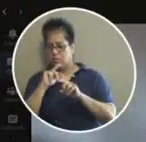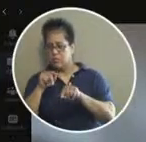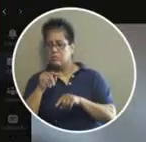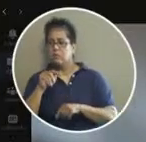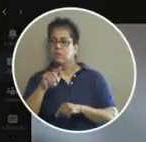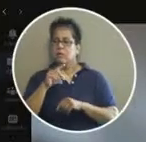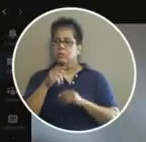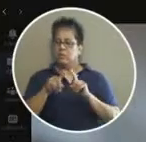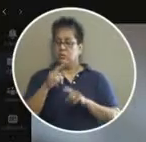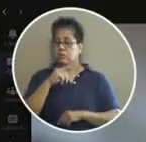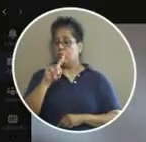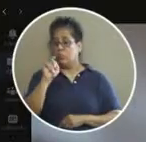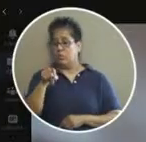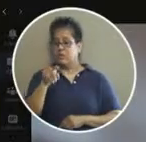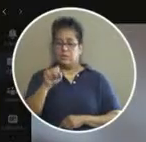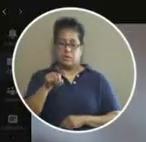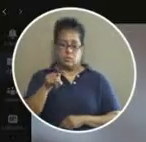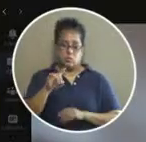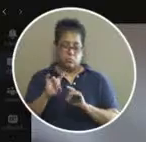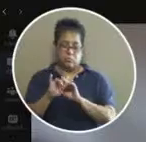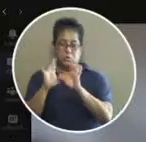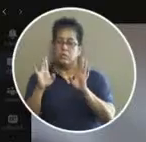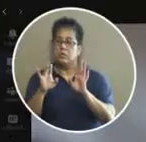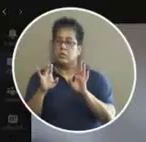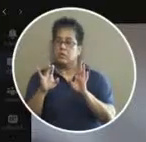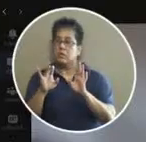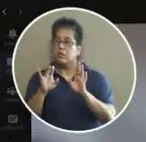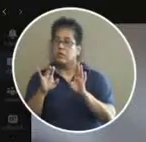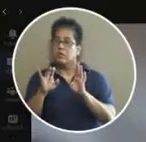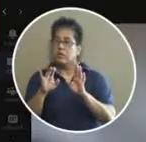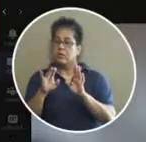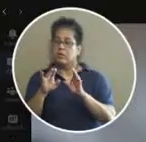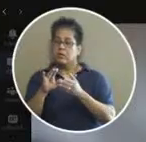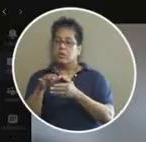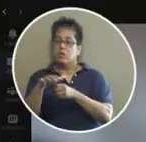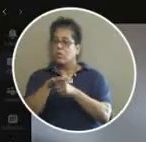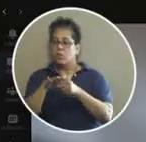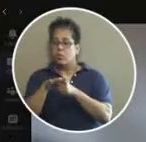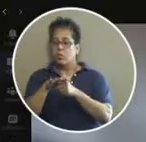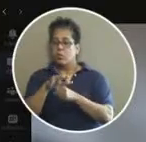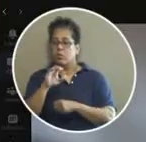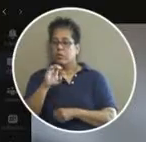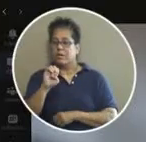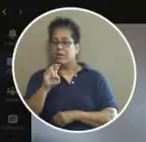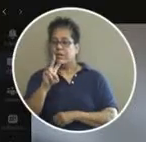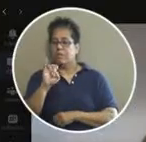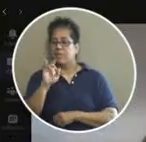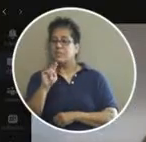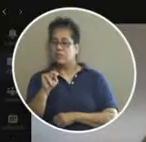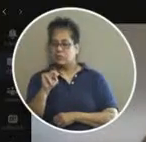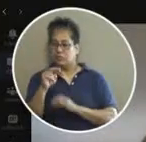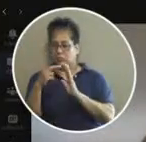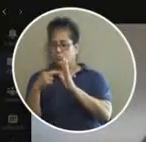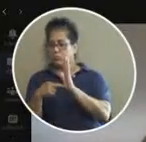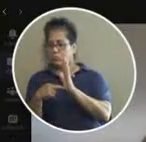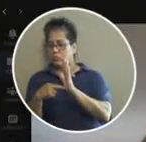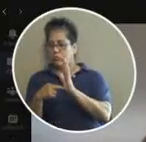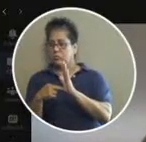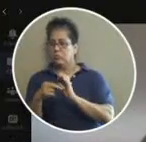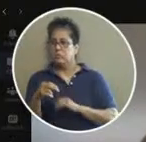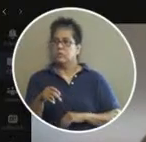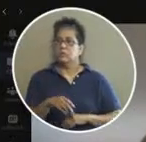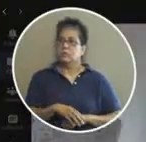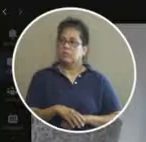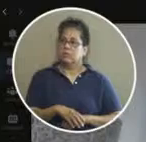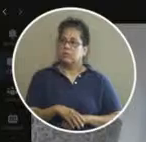is, can you clarify local eviction rules? Good afternoon, Ms. Neiman. Good